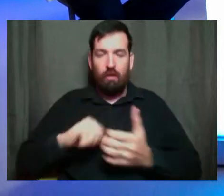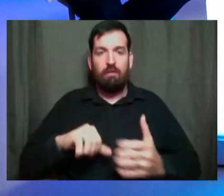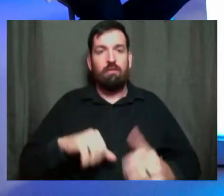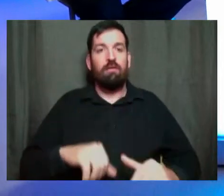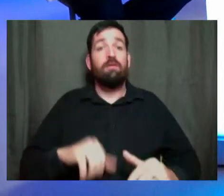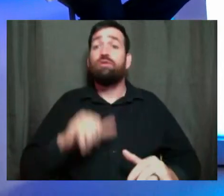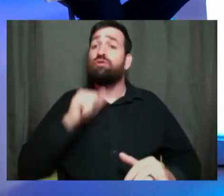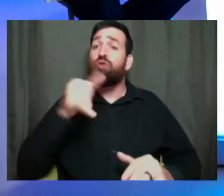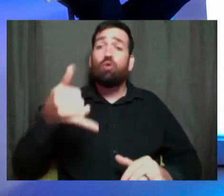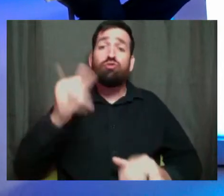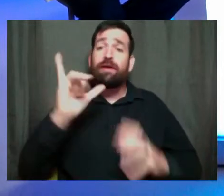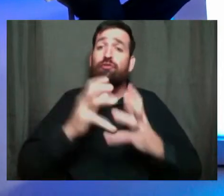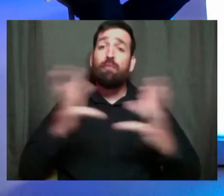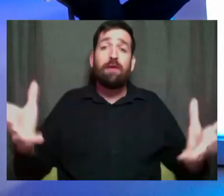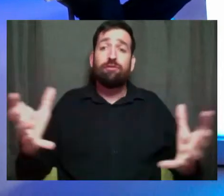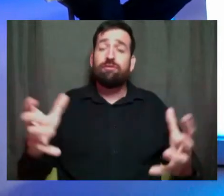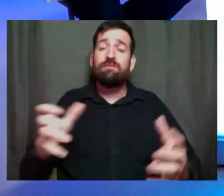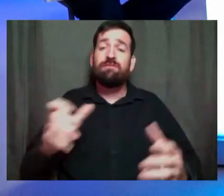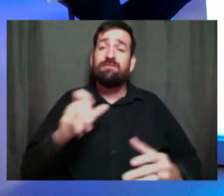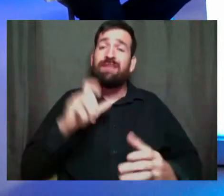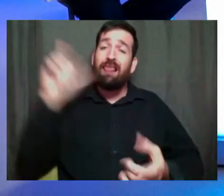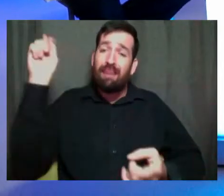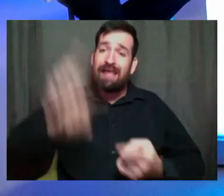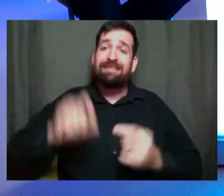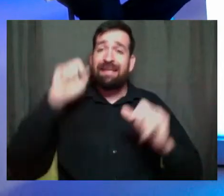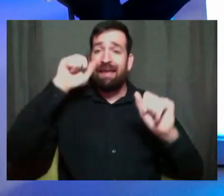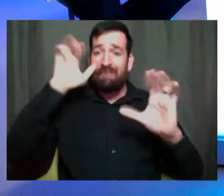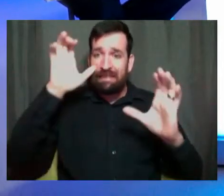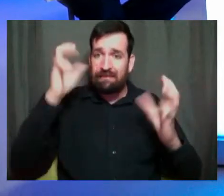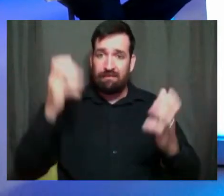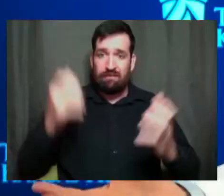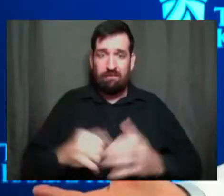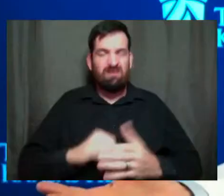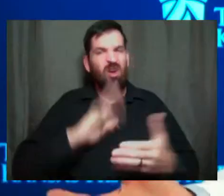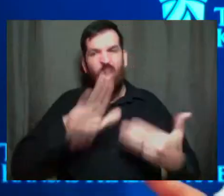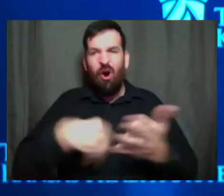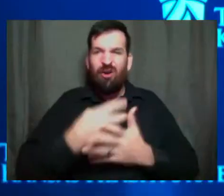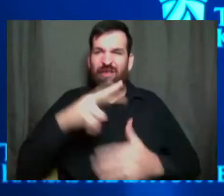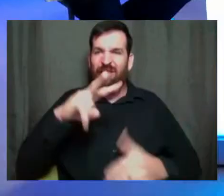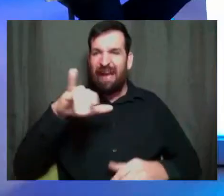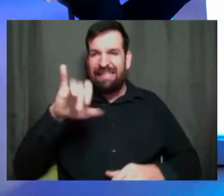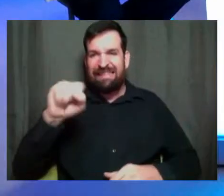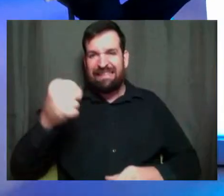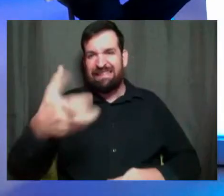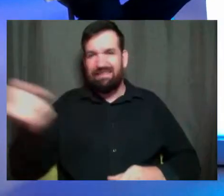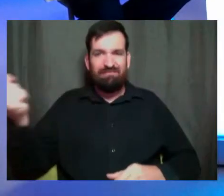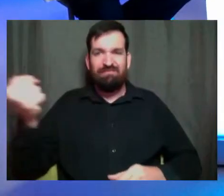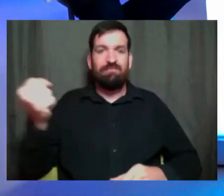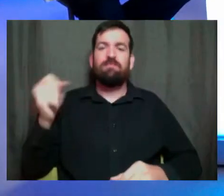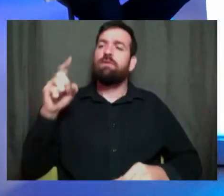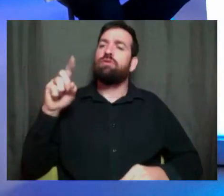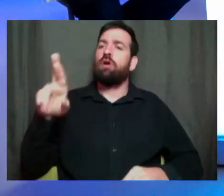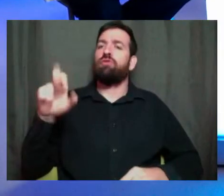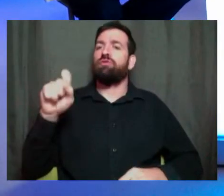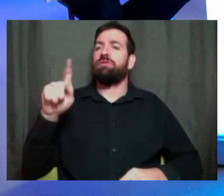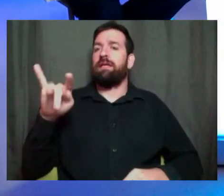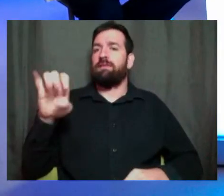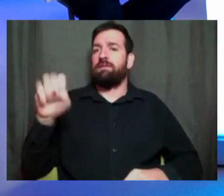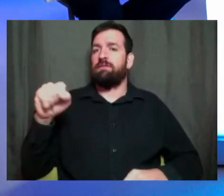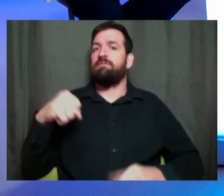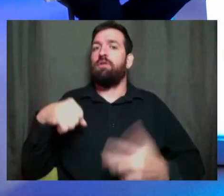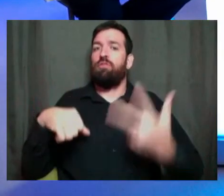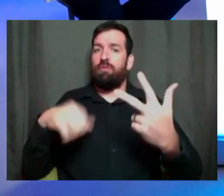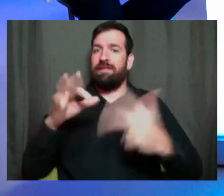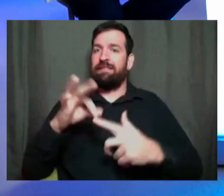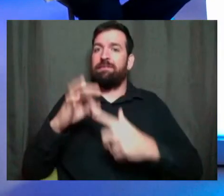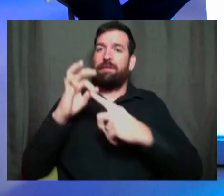much and don't take so much doggone caffeine. It's not, you know. You're taking all the vices away. Yeah, pretty much. Dr. Seitz, I've got 3 special guests here to see